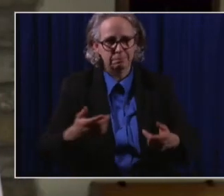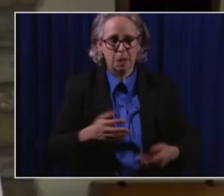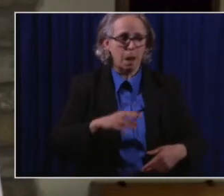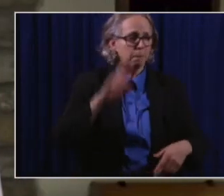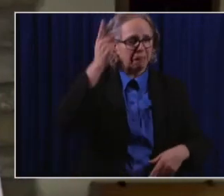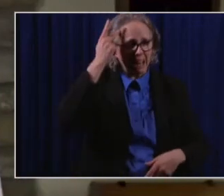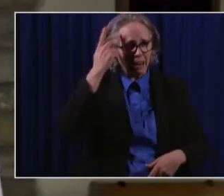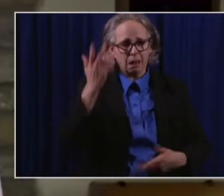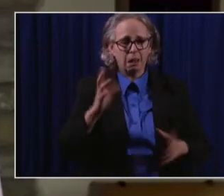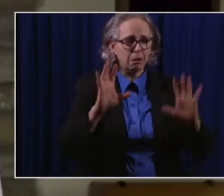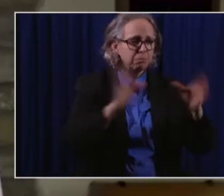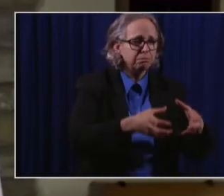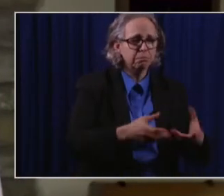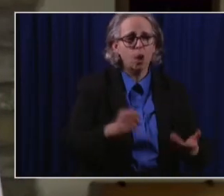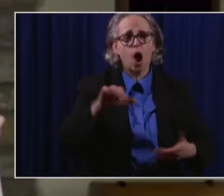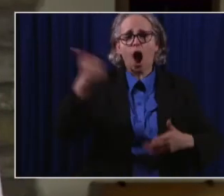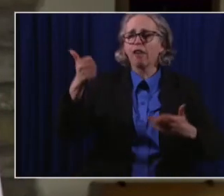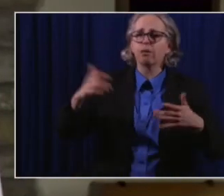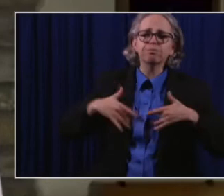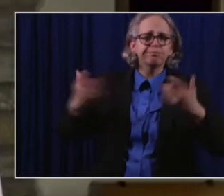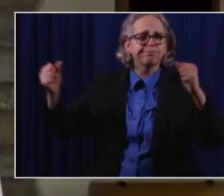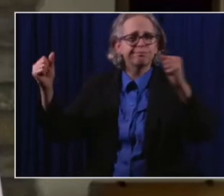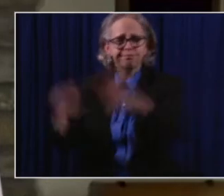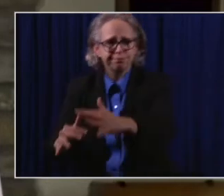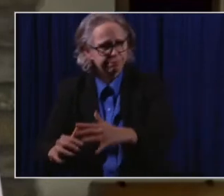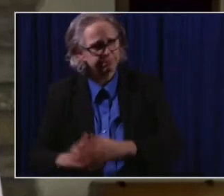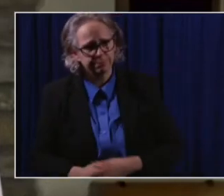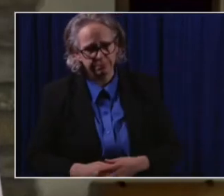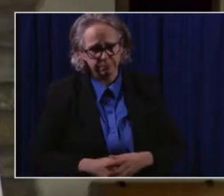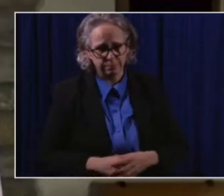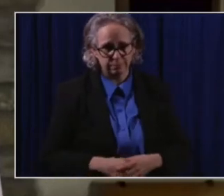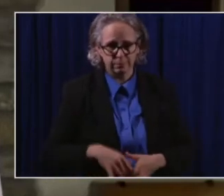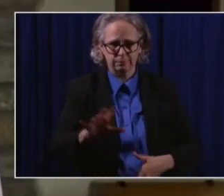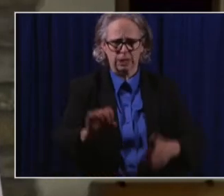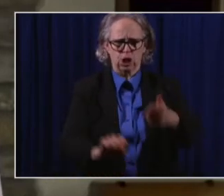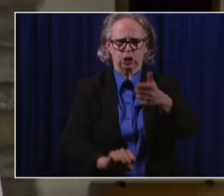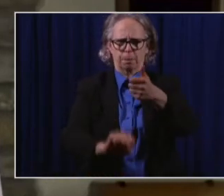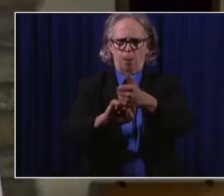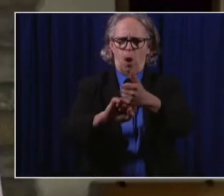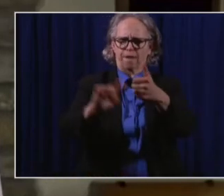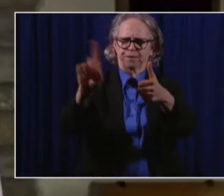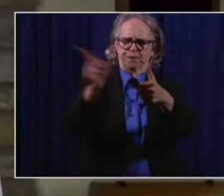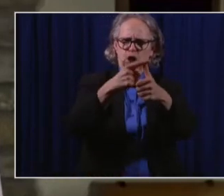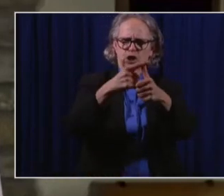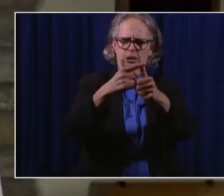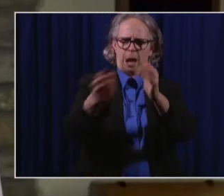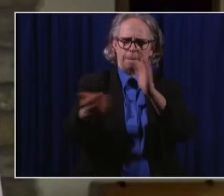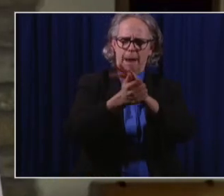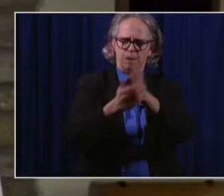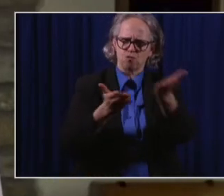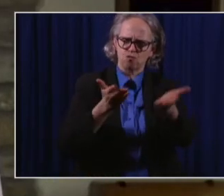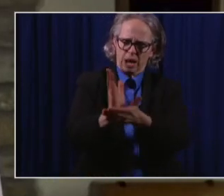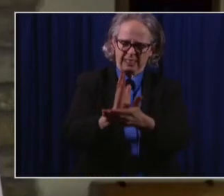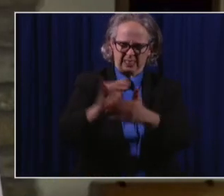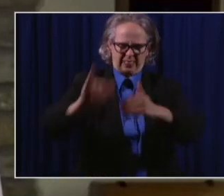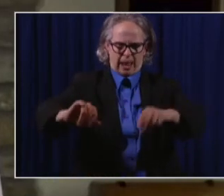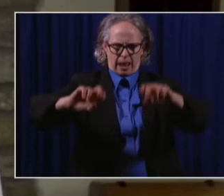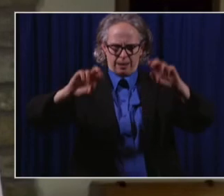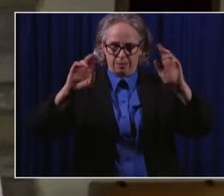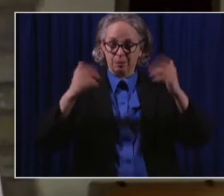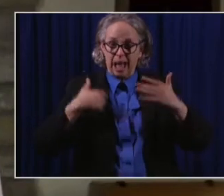anything like that, as far as exercising First Amendment rights, and that is, please everyone wear a